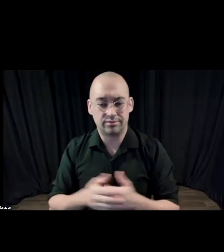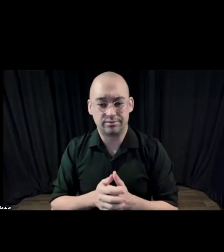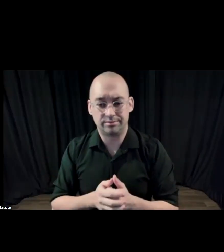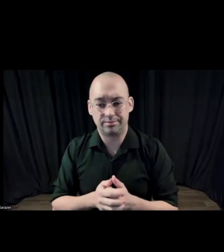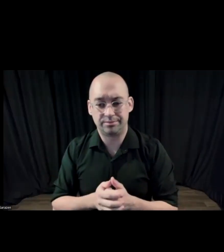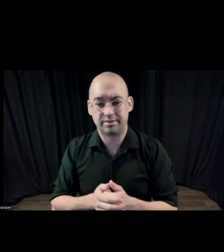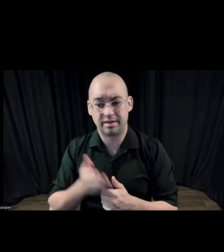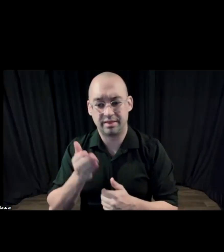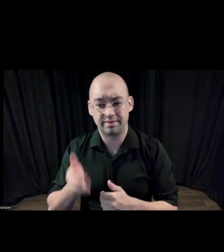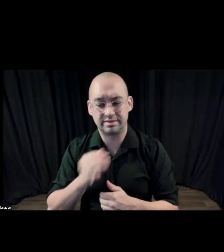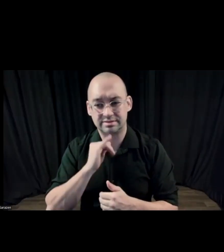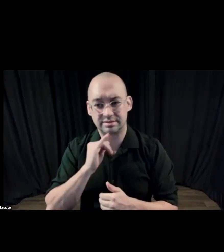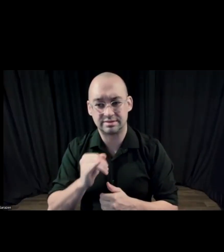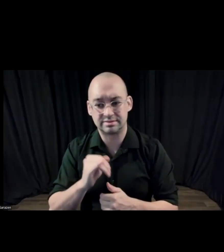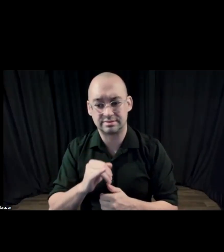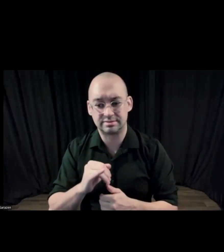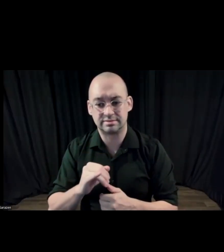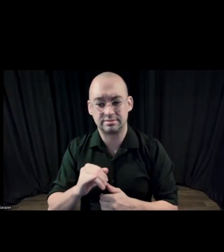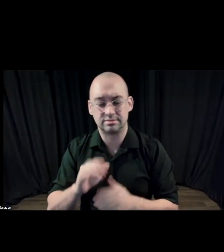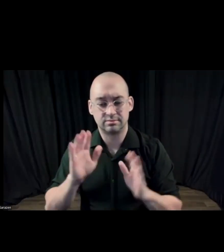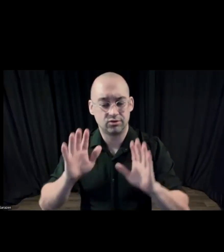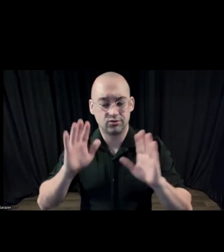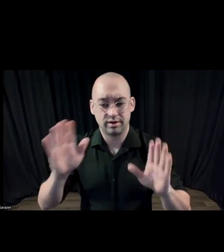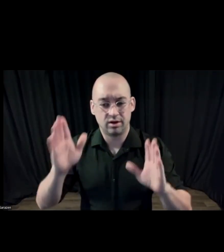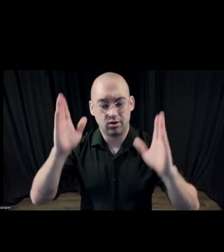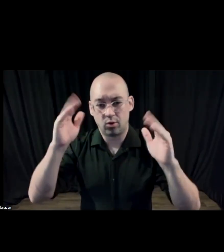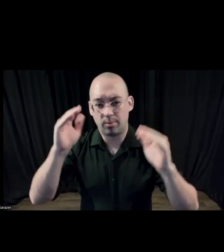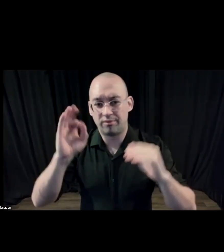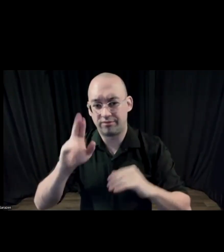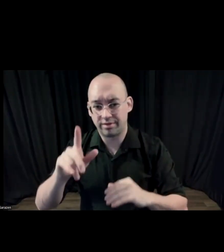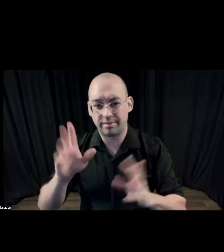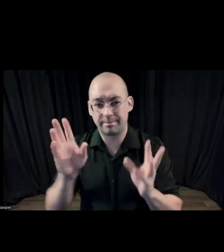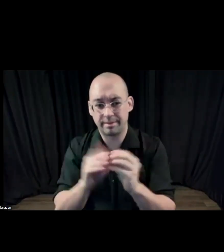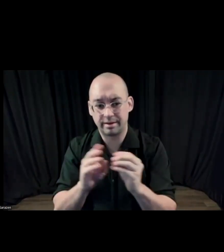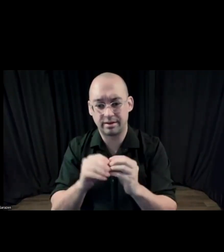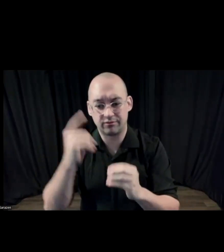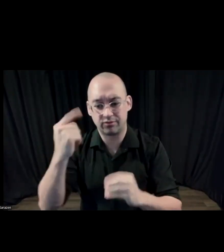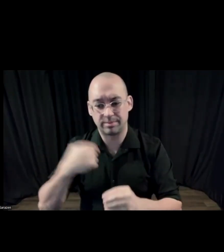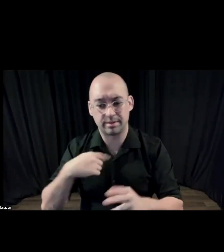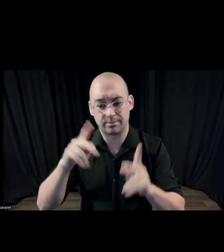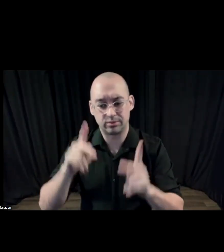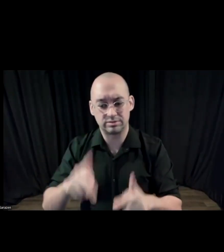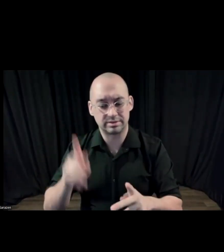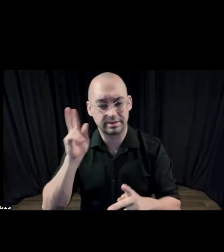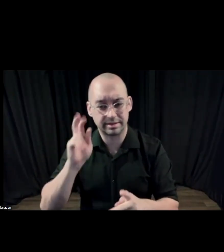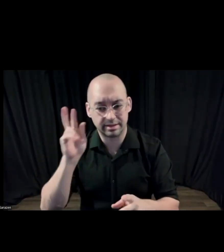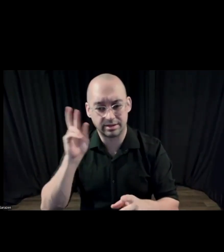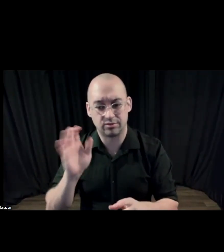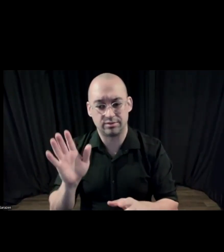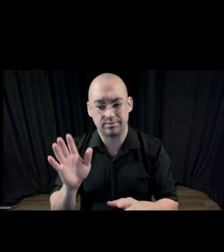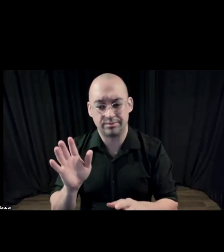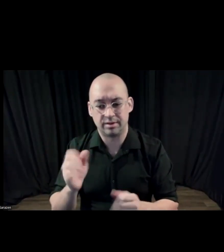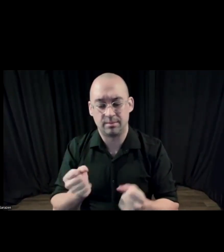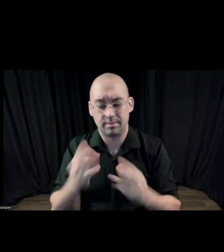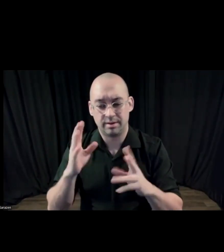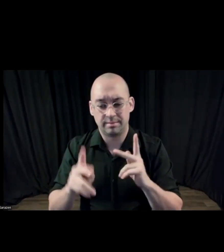This has been an incredibly hopeful meeting for me personally today, to just hear how many